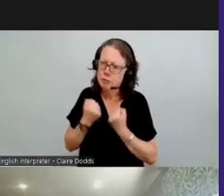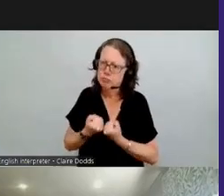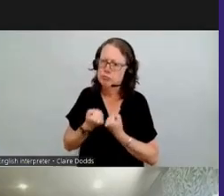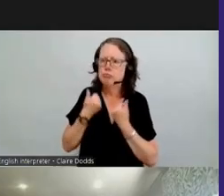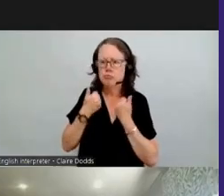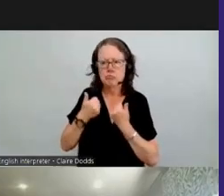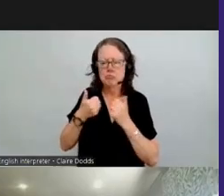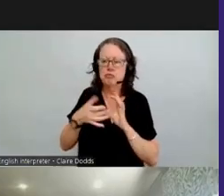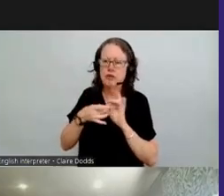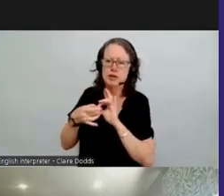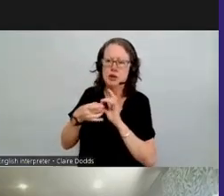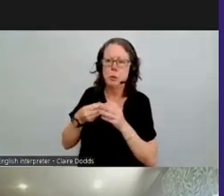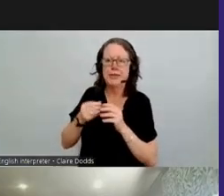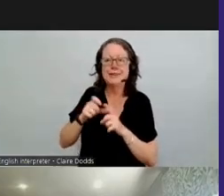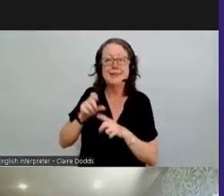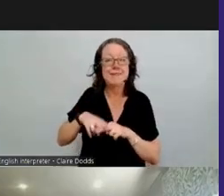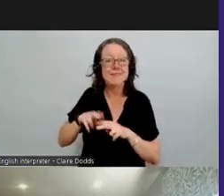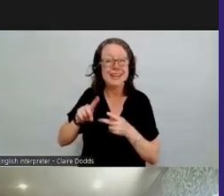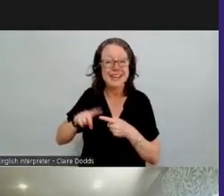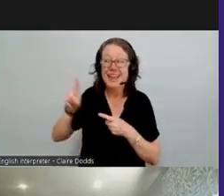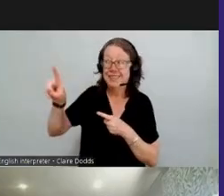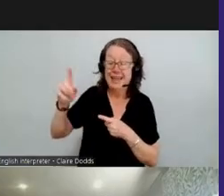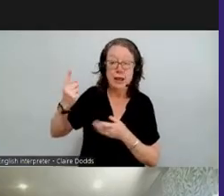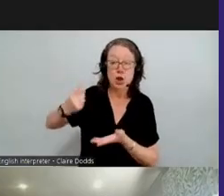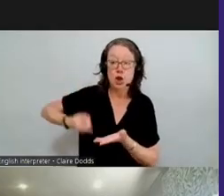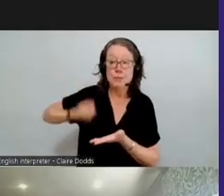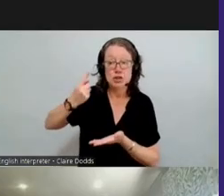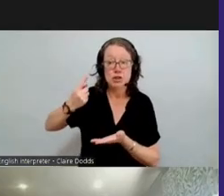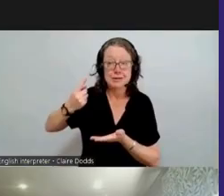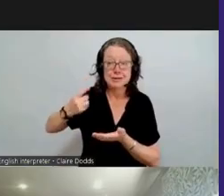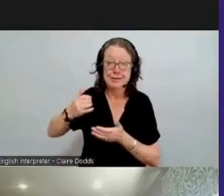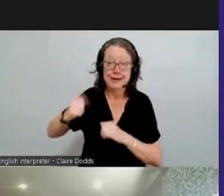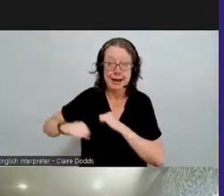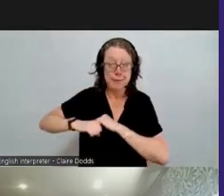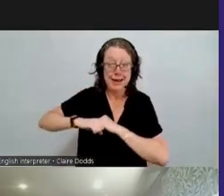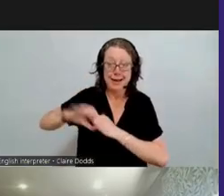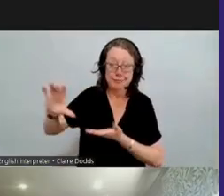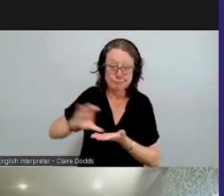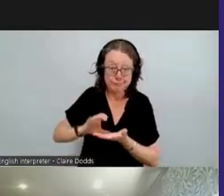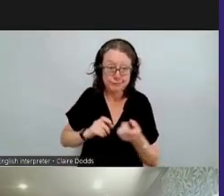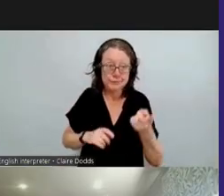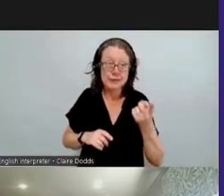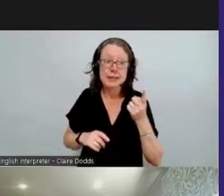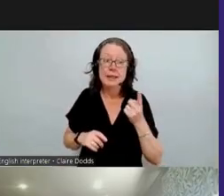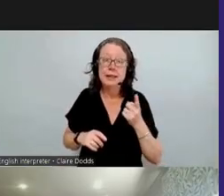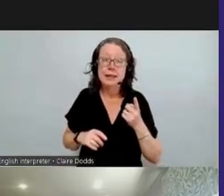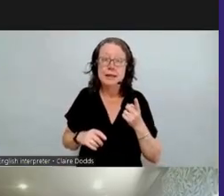campaign, and we want to be using that relationship and the platform afforded the National Year